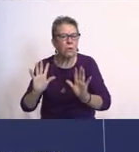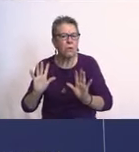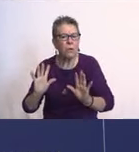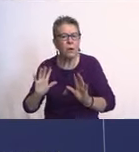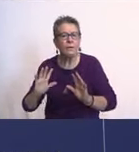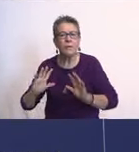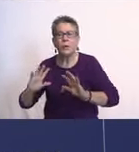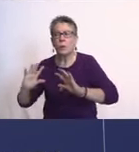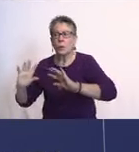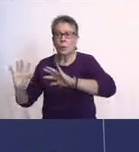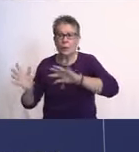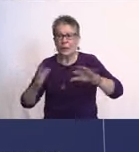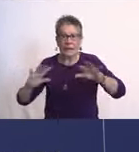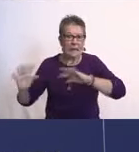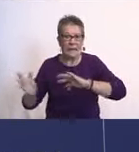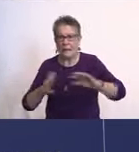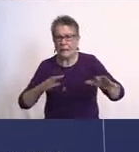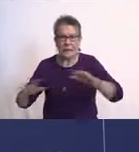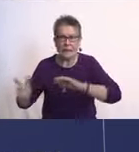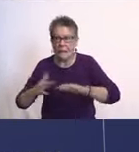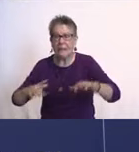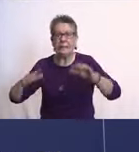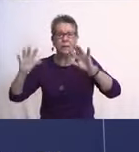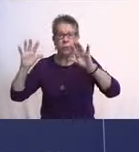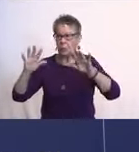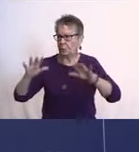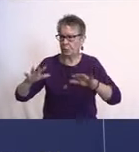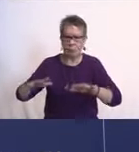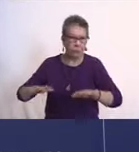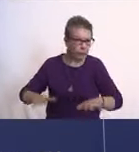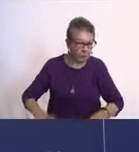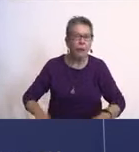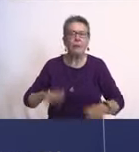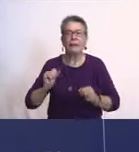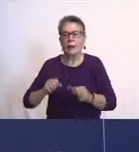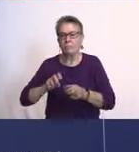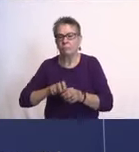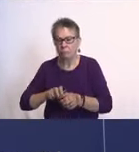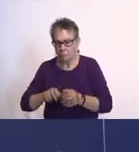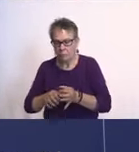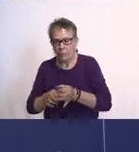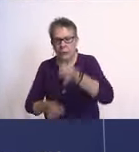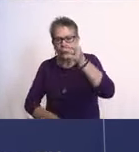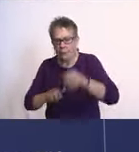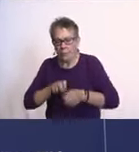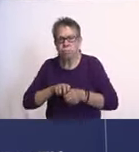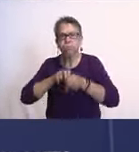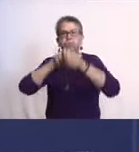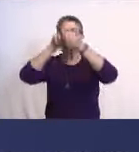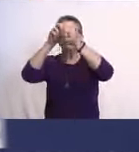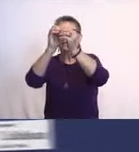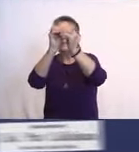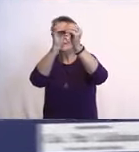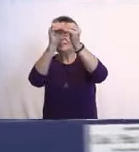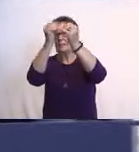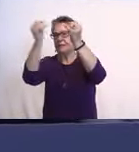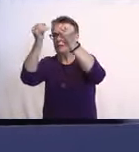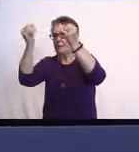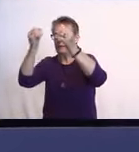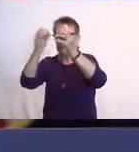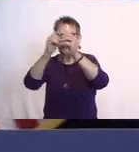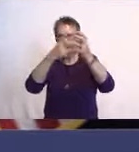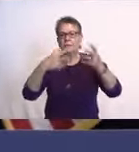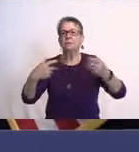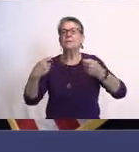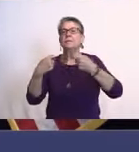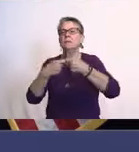Fiordaliso, certainly a shout out to him and all the service providers for staying on top of that. Joe deserves credit. Diane Gutierrez